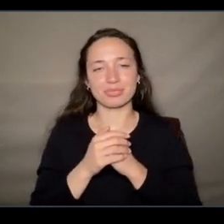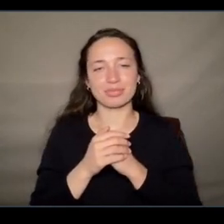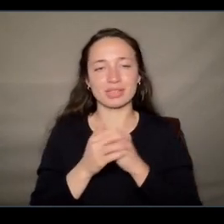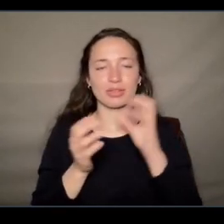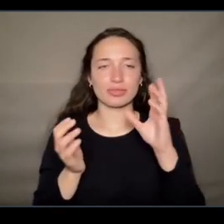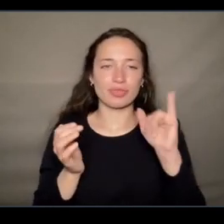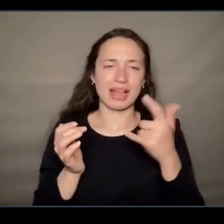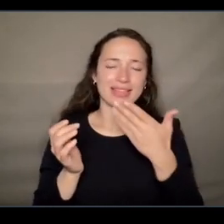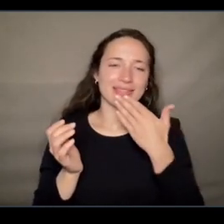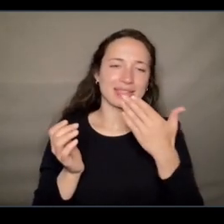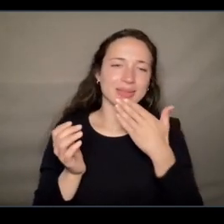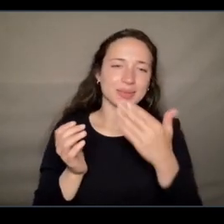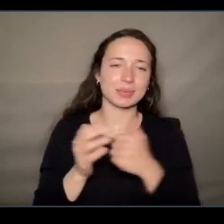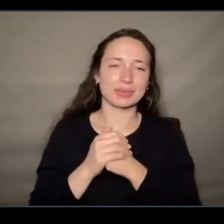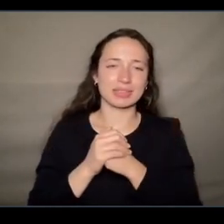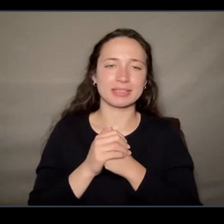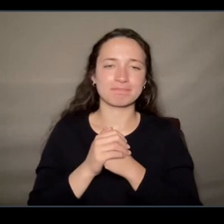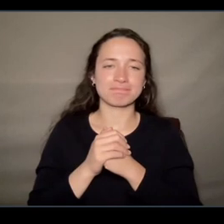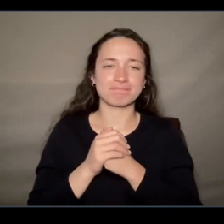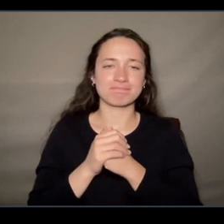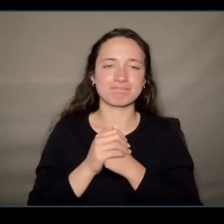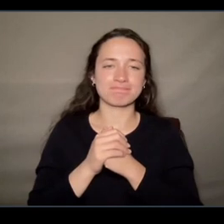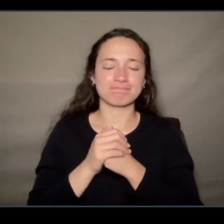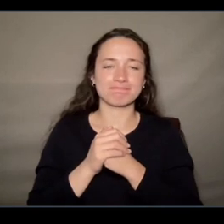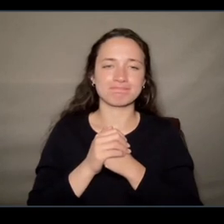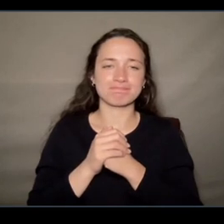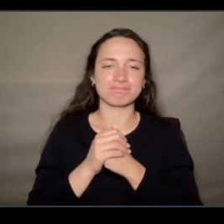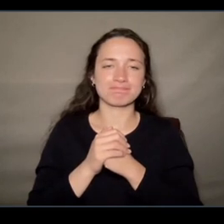Oh, Craig, thank you.